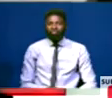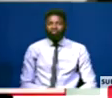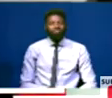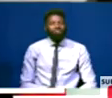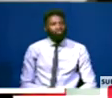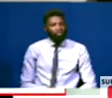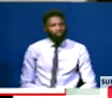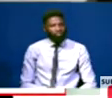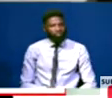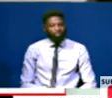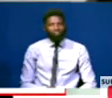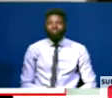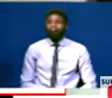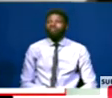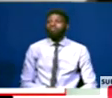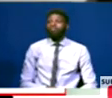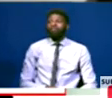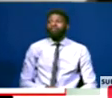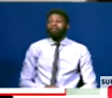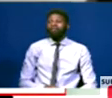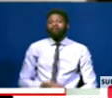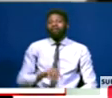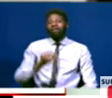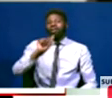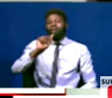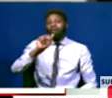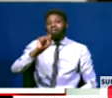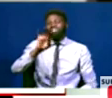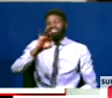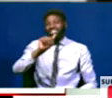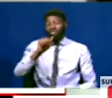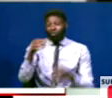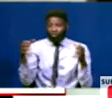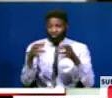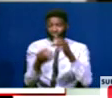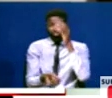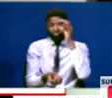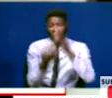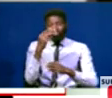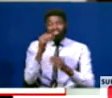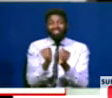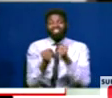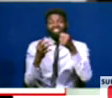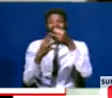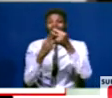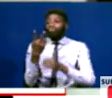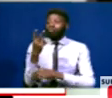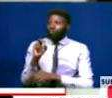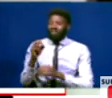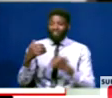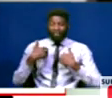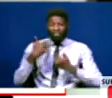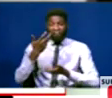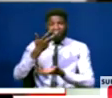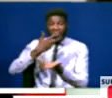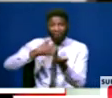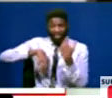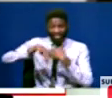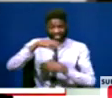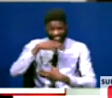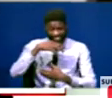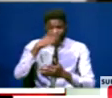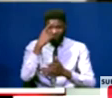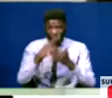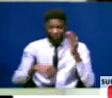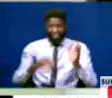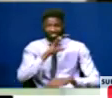Now, the Akurino movement emerged in the 1920s, and it was characterized by a blend of Christianity and Kikuyu traditional